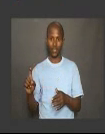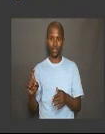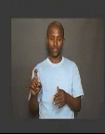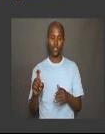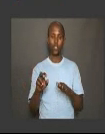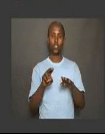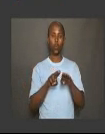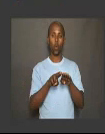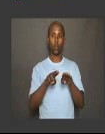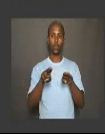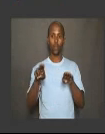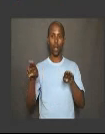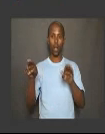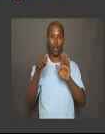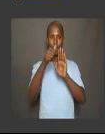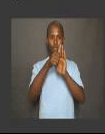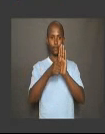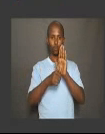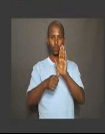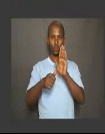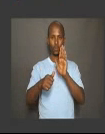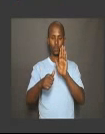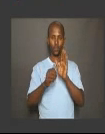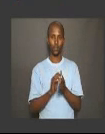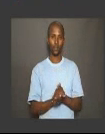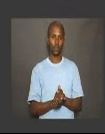the horizontal asymptote.